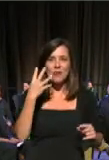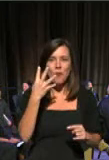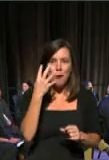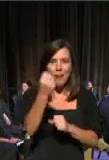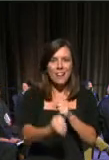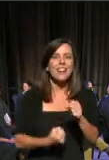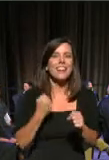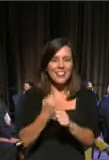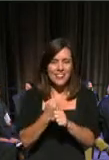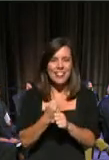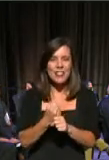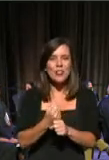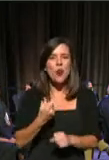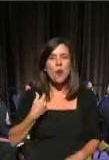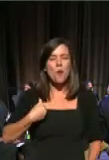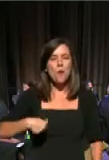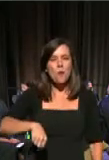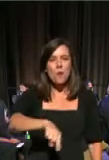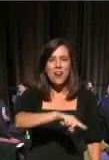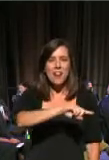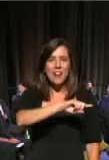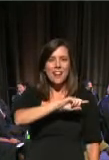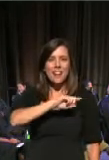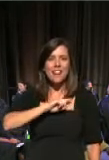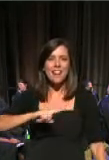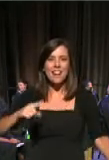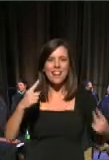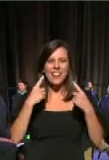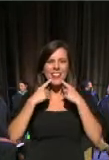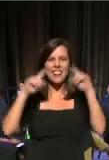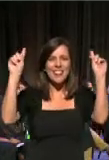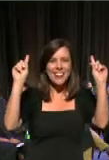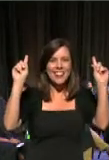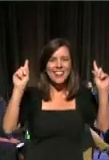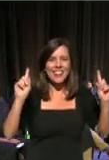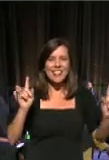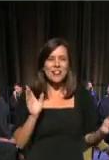4 years. We finally made it.